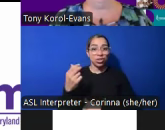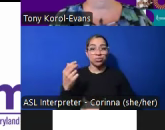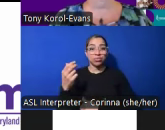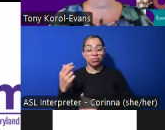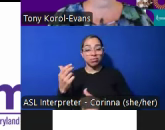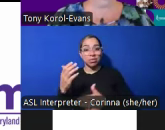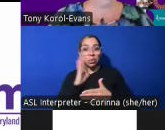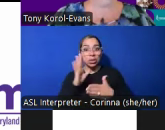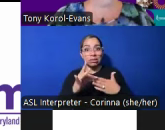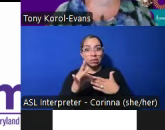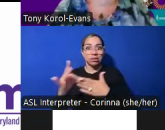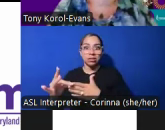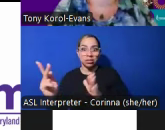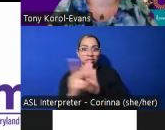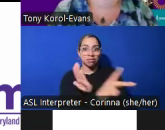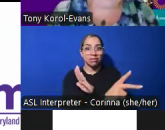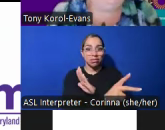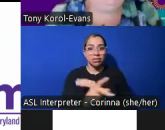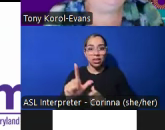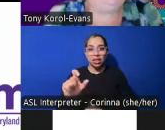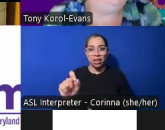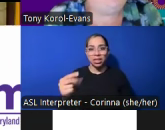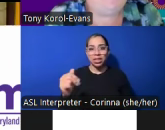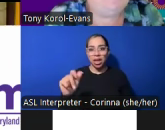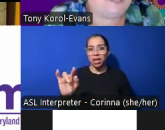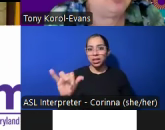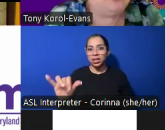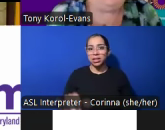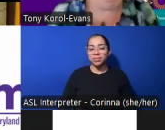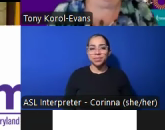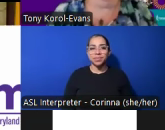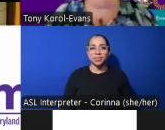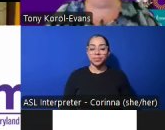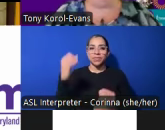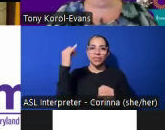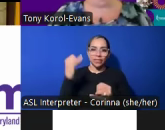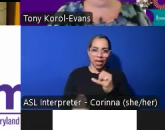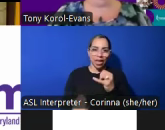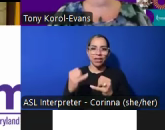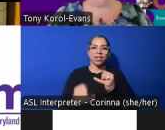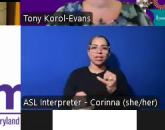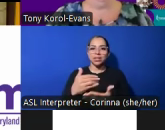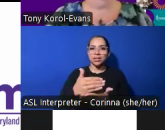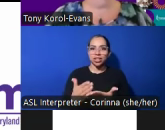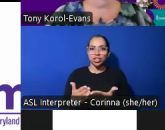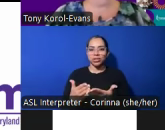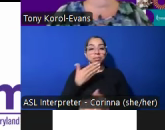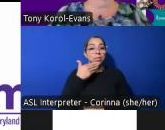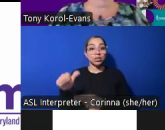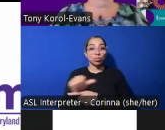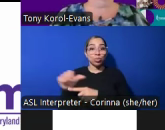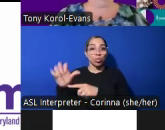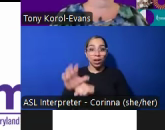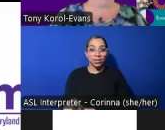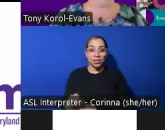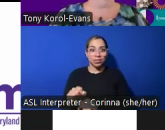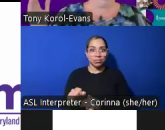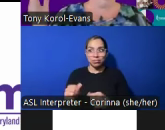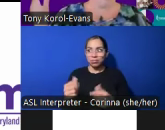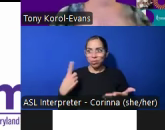right, so let's go into this final section here. Best practices, right? What are we going to